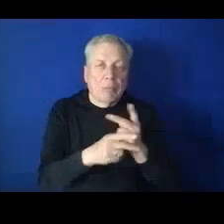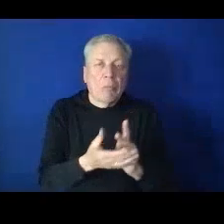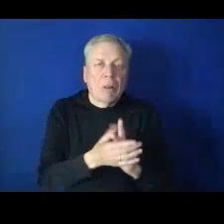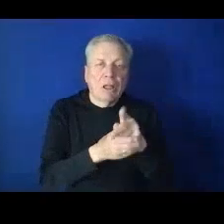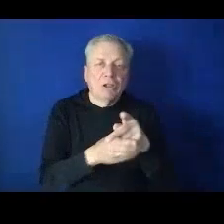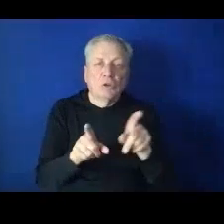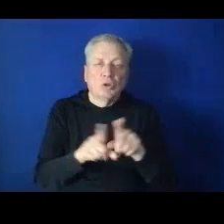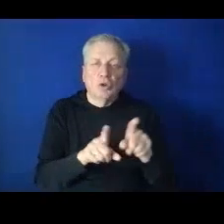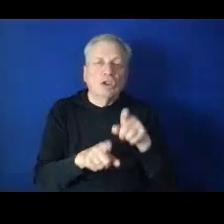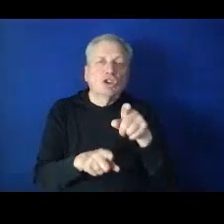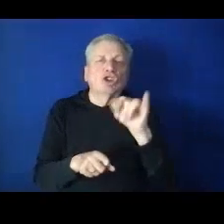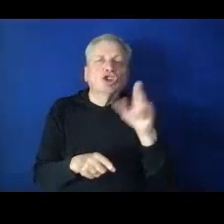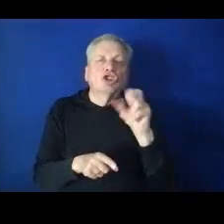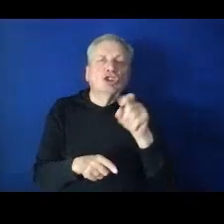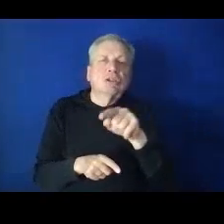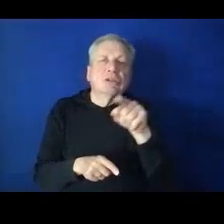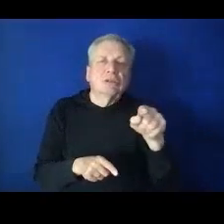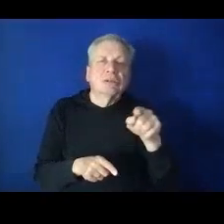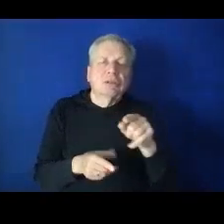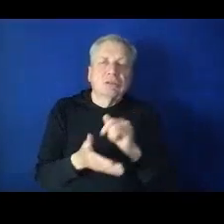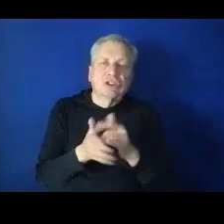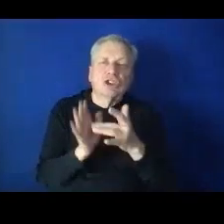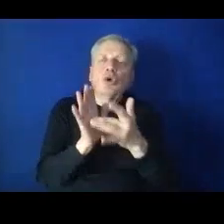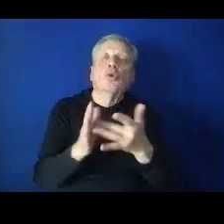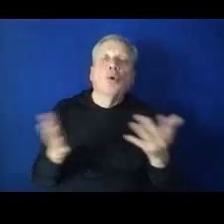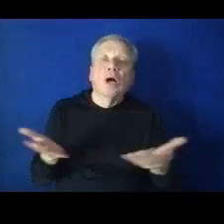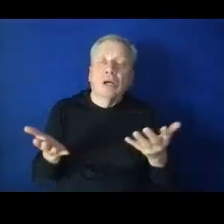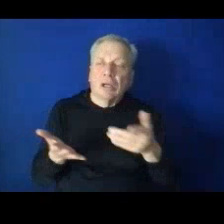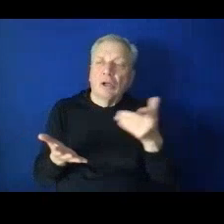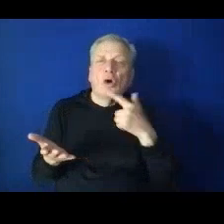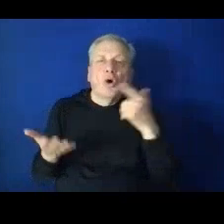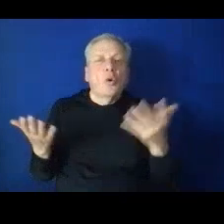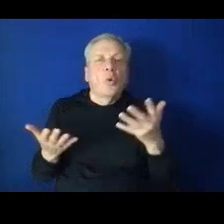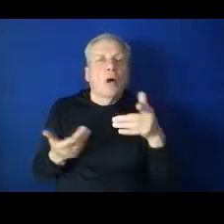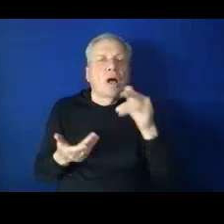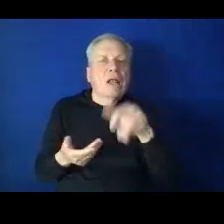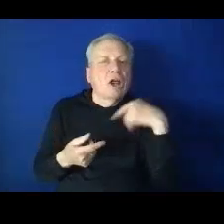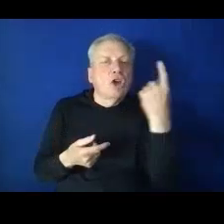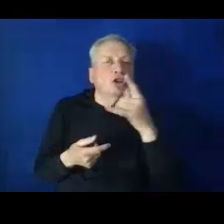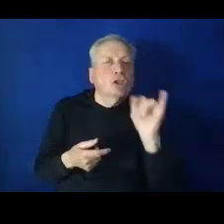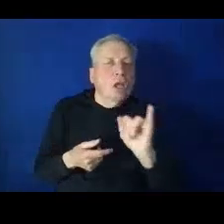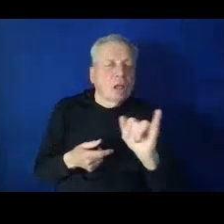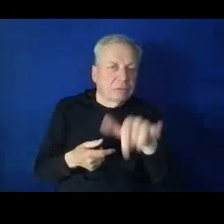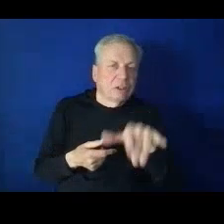This is just the herbarium specimen that shows what curly cup looks like.